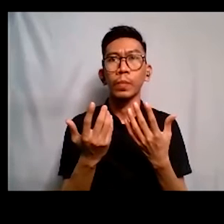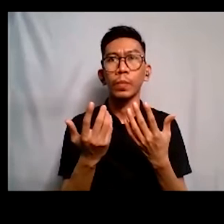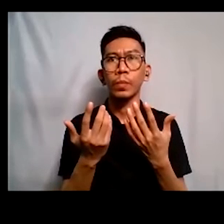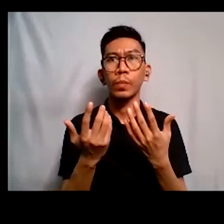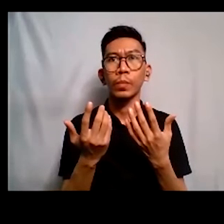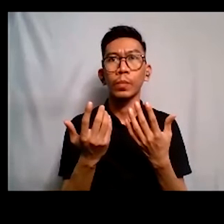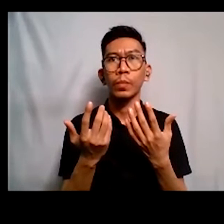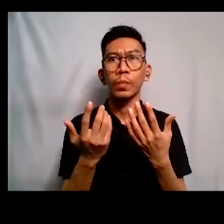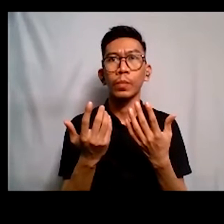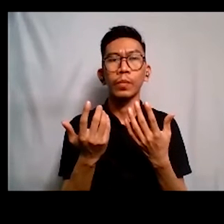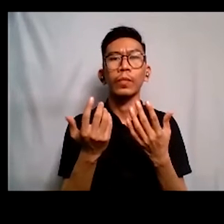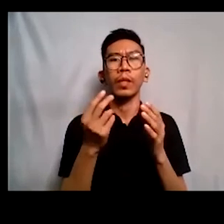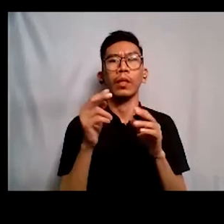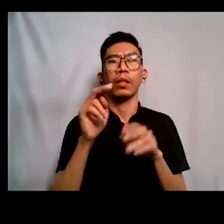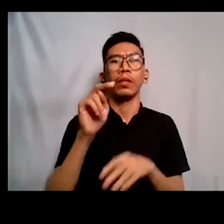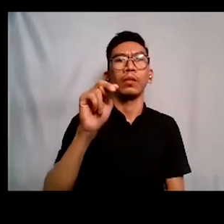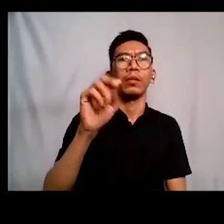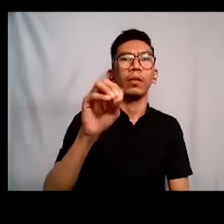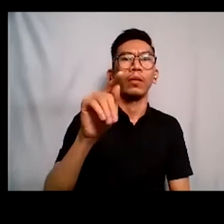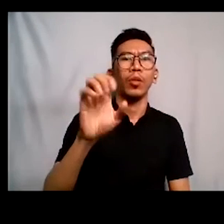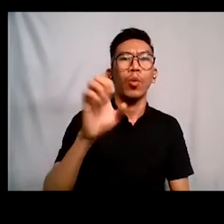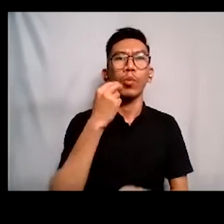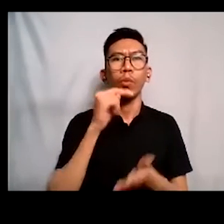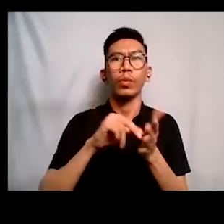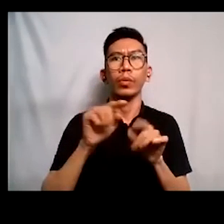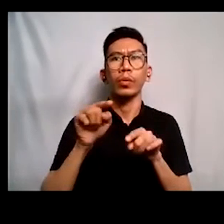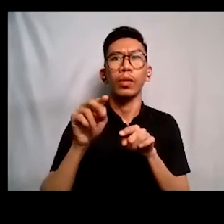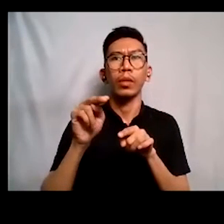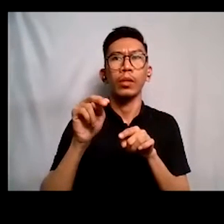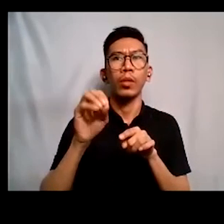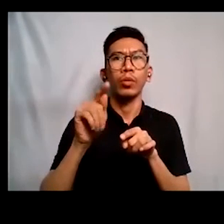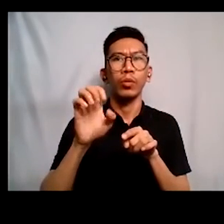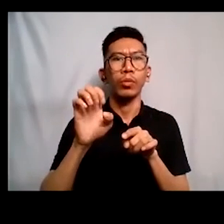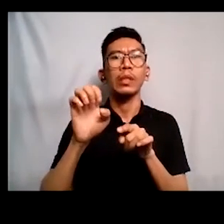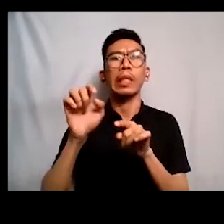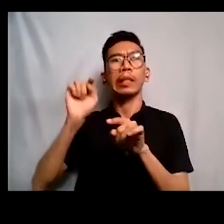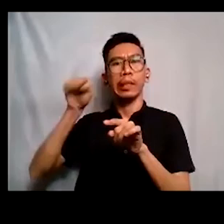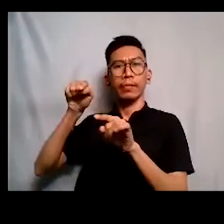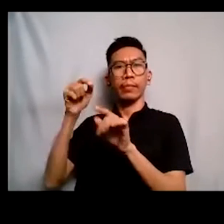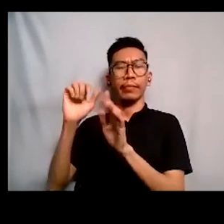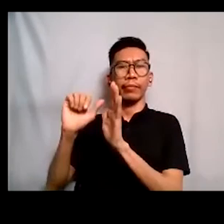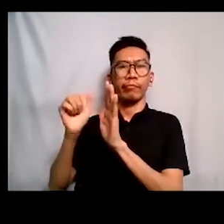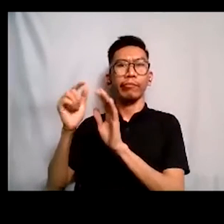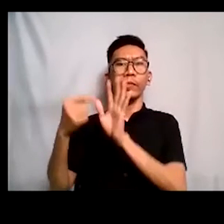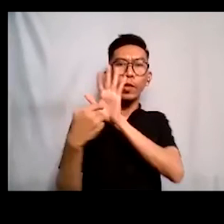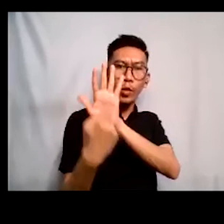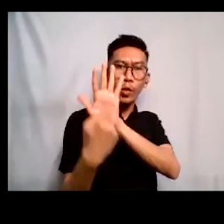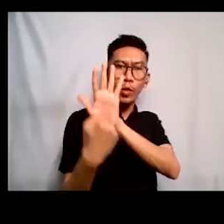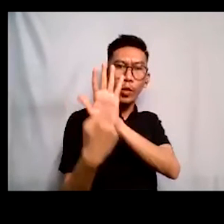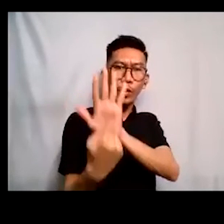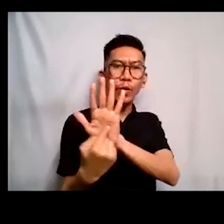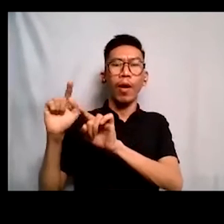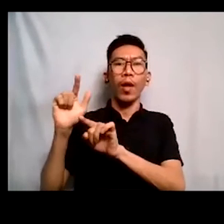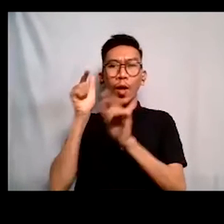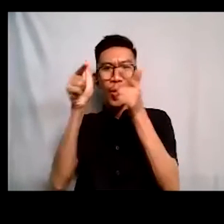notes that this is the way look like would be signed in Filipino Sign